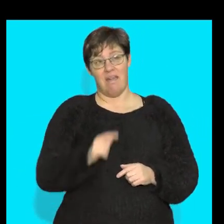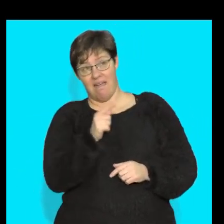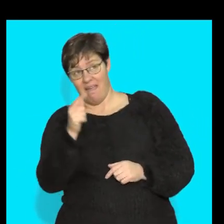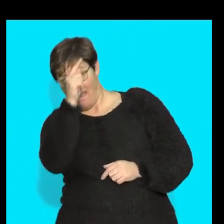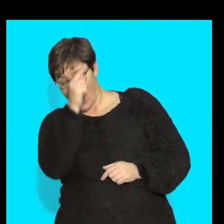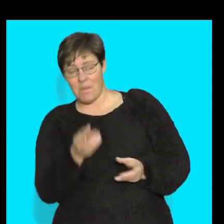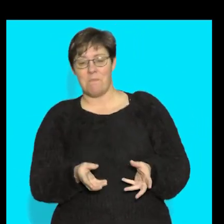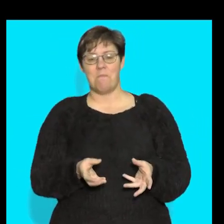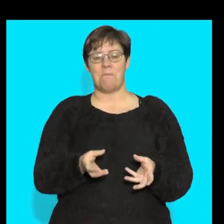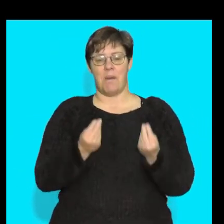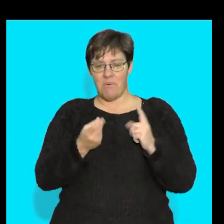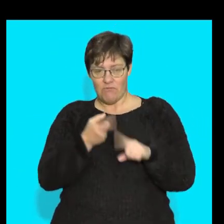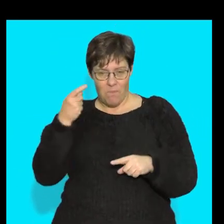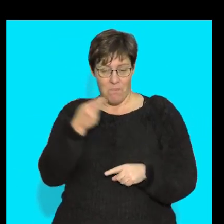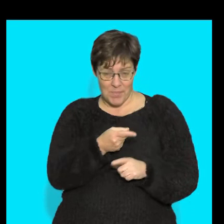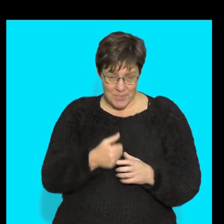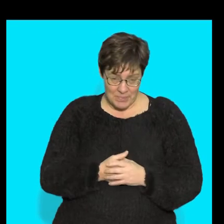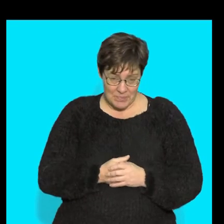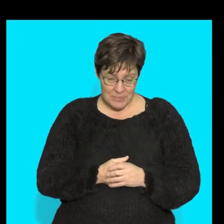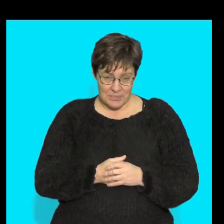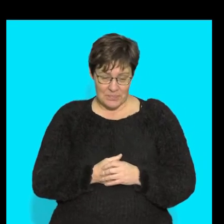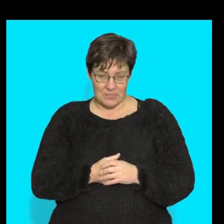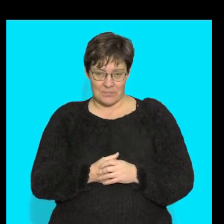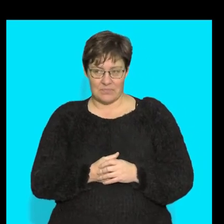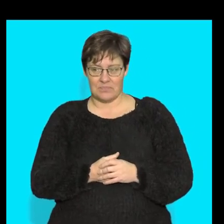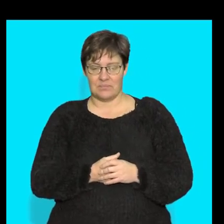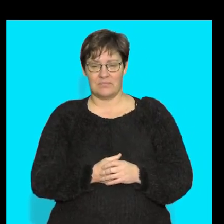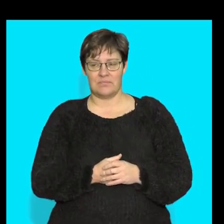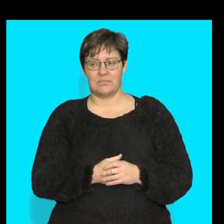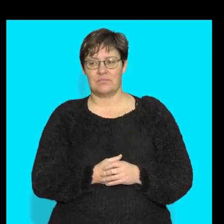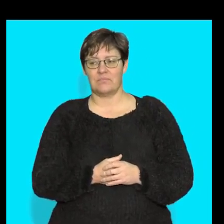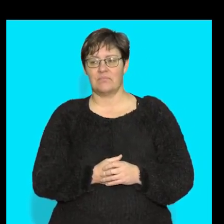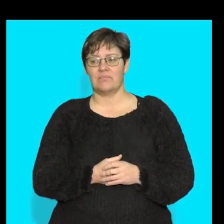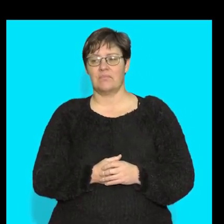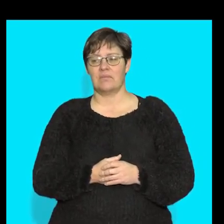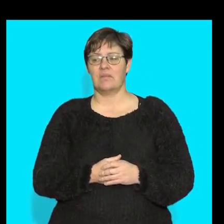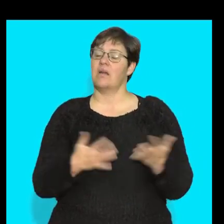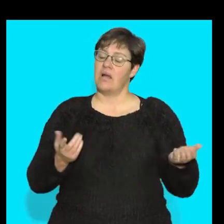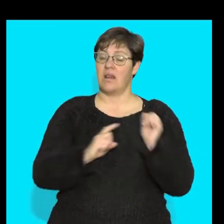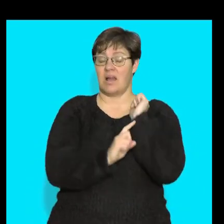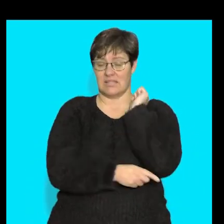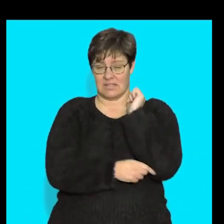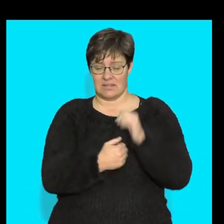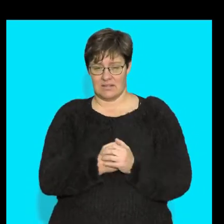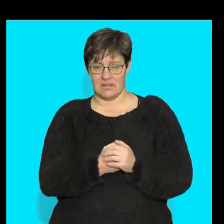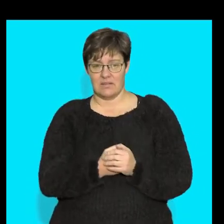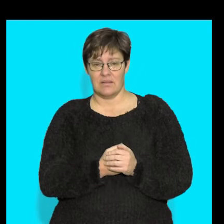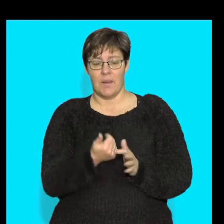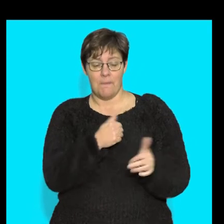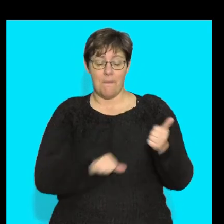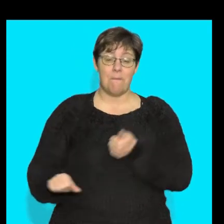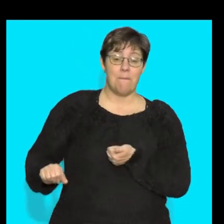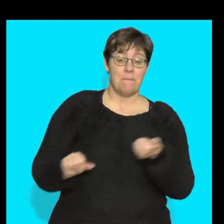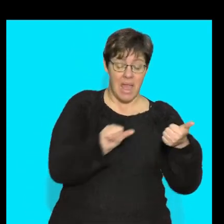get from this particular investment, right? Or this pyramid scheme, that is. Then lastly, these returns depend